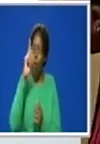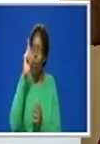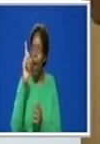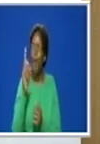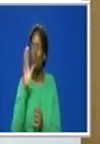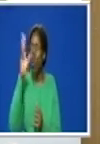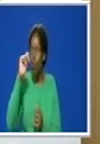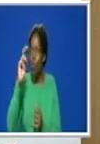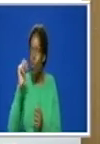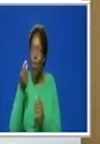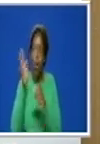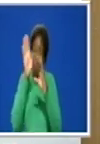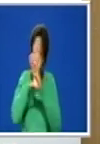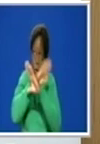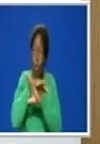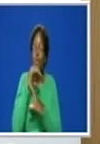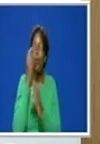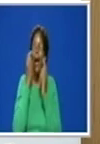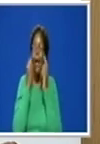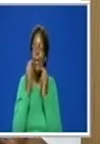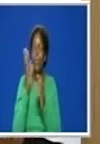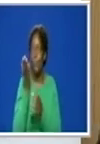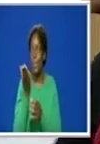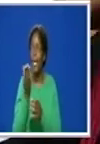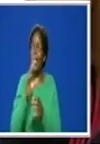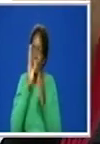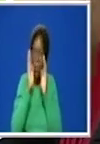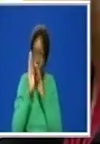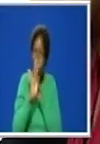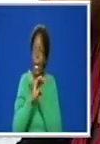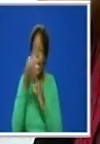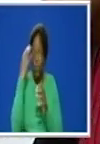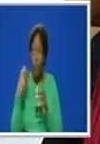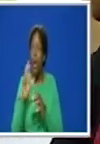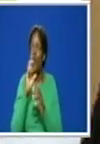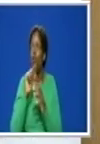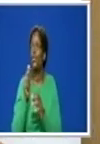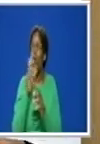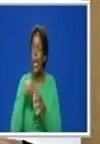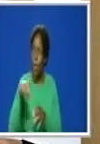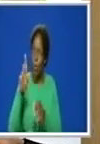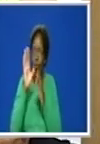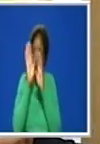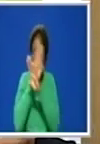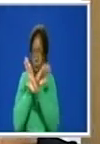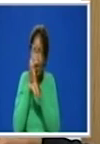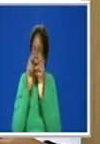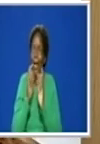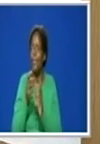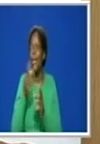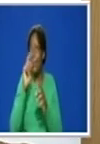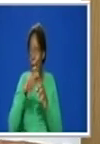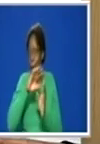Mm-hmm. 1. No, you're not closing your eyes. It's closed. If you're not going to close your eyes, then I'm going to take my box out. No, I close. Yeah,